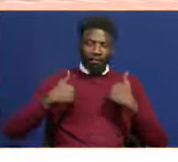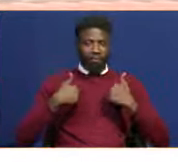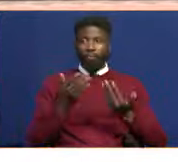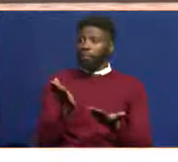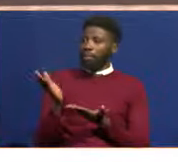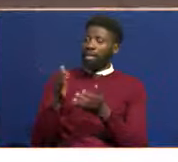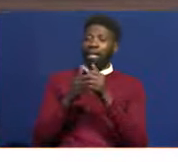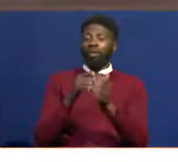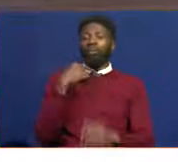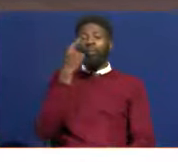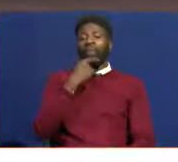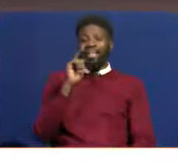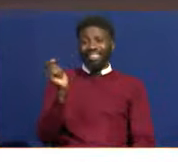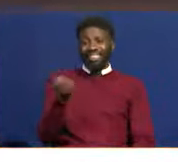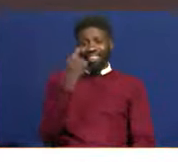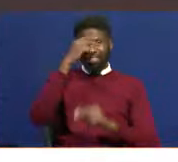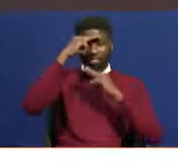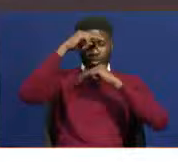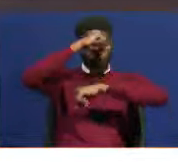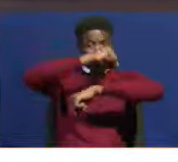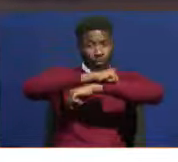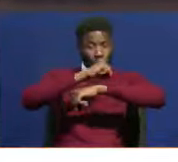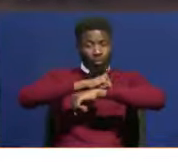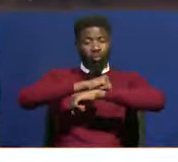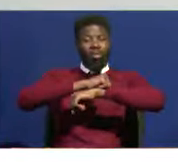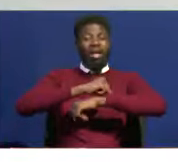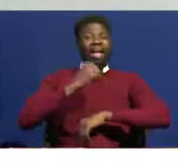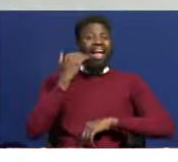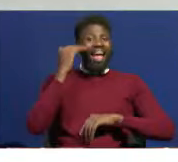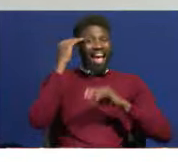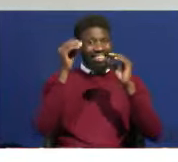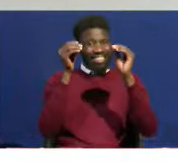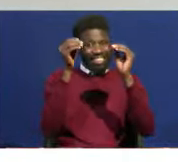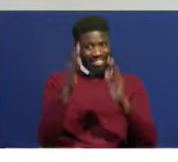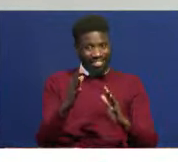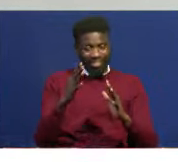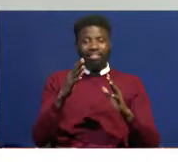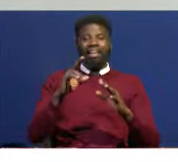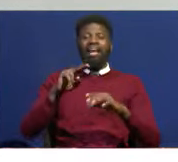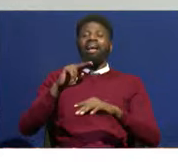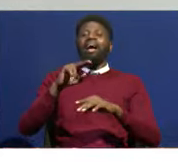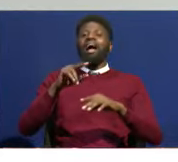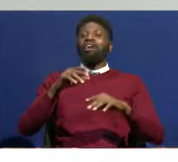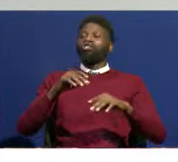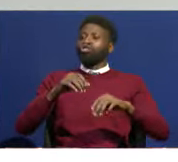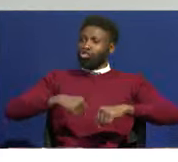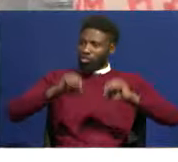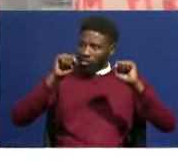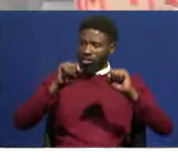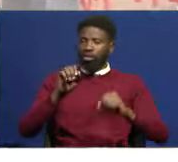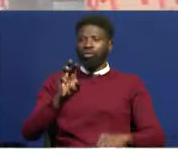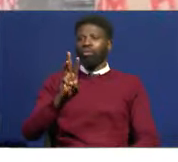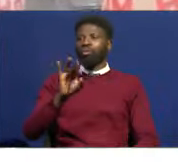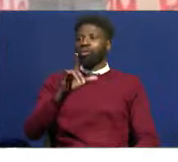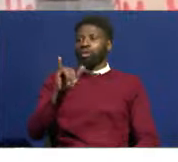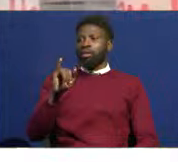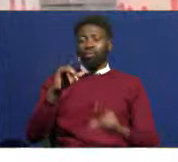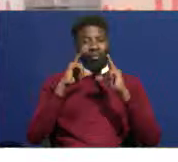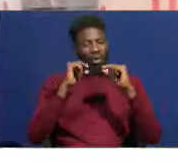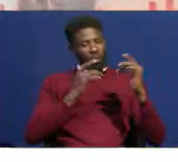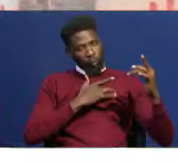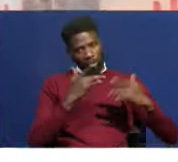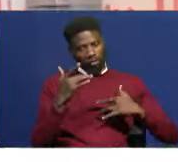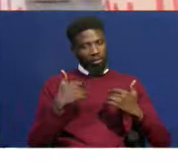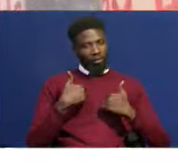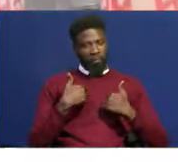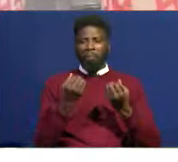Led by Kenya Secondary Schools Heads Association National Chairman Willie Kuria, the principals expressed concern that most of the day secondary